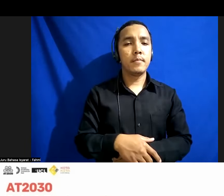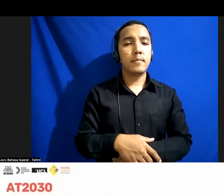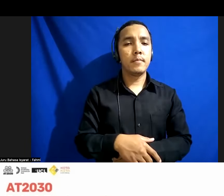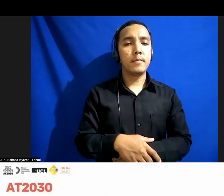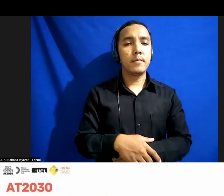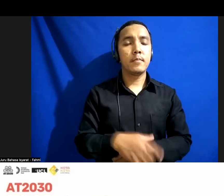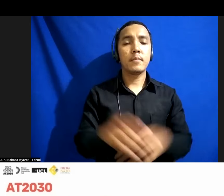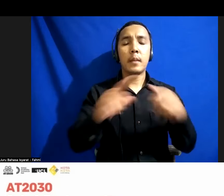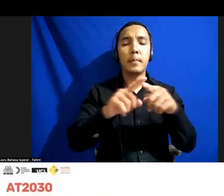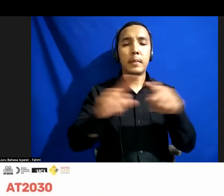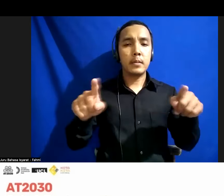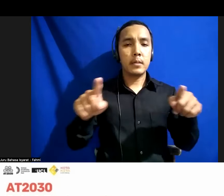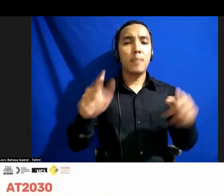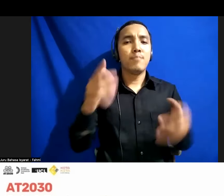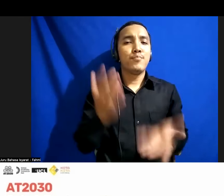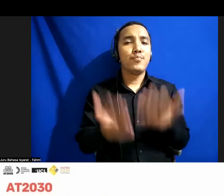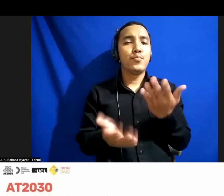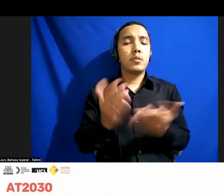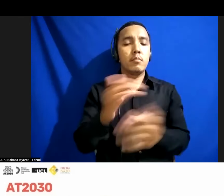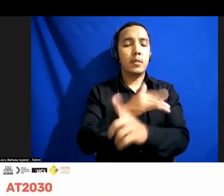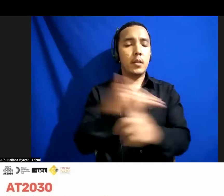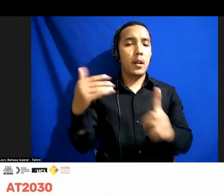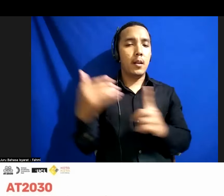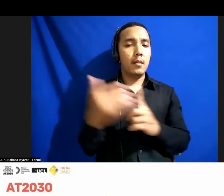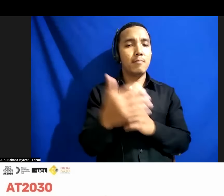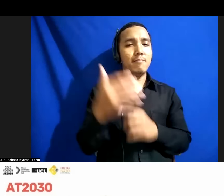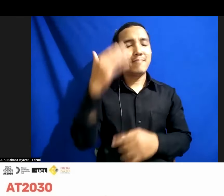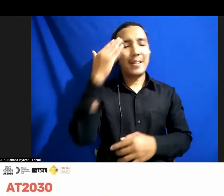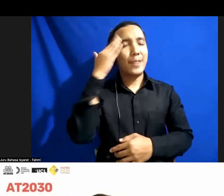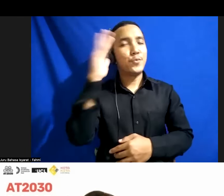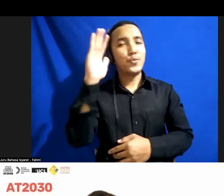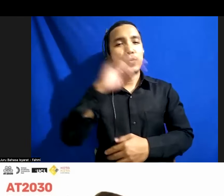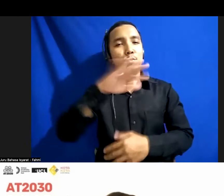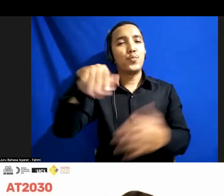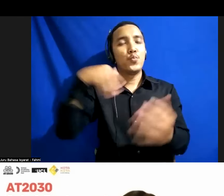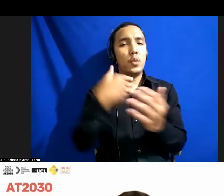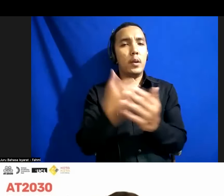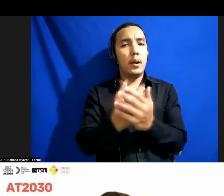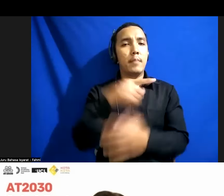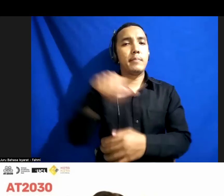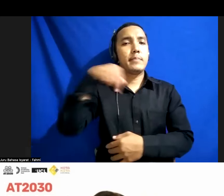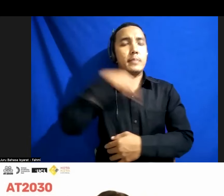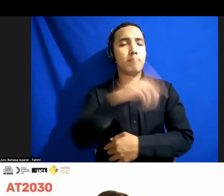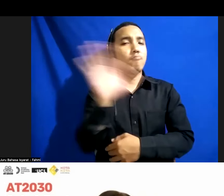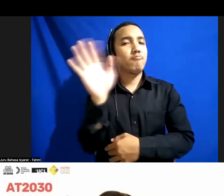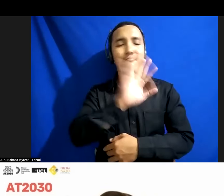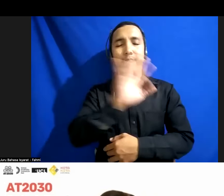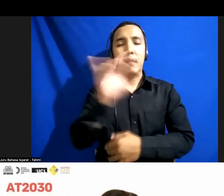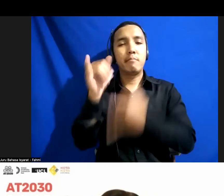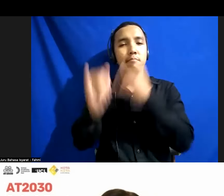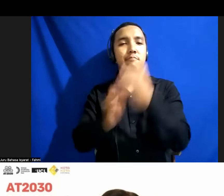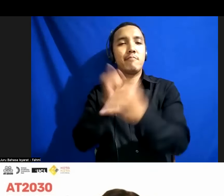I'm sorry, she is breaking up. But perhaps the public has not been informed about this entirely.